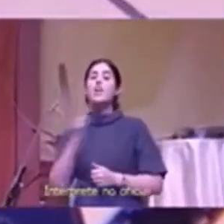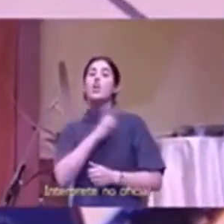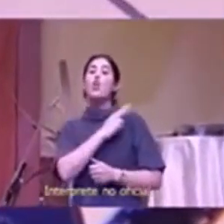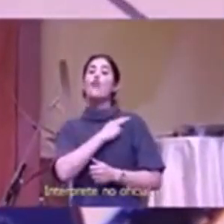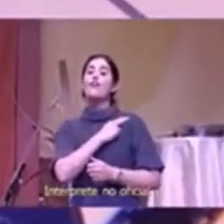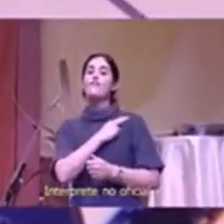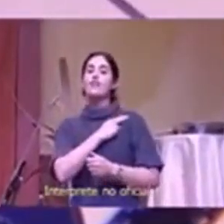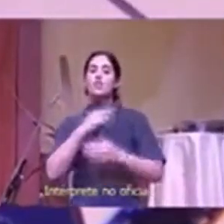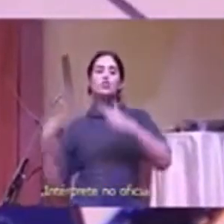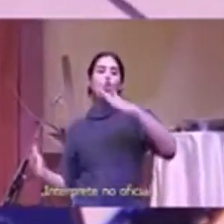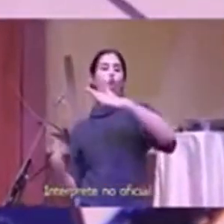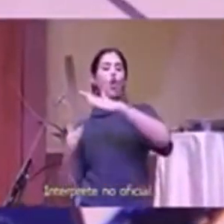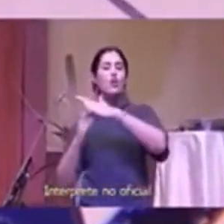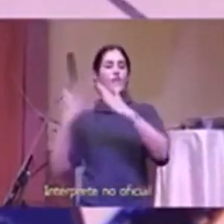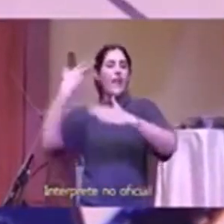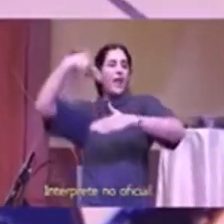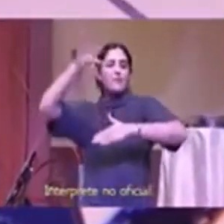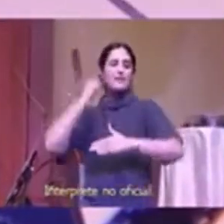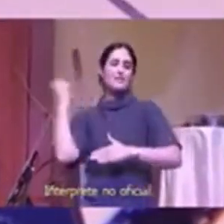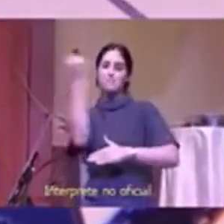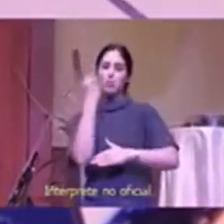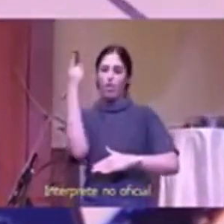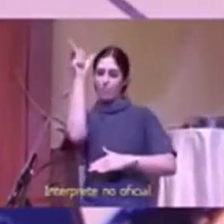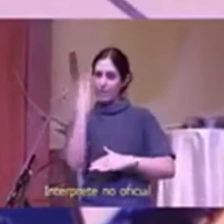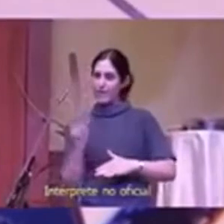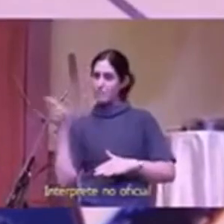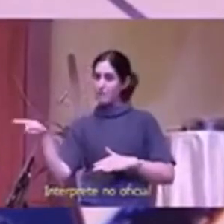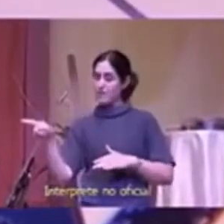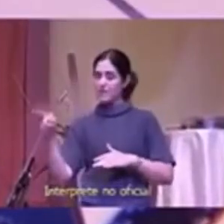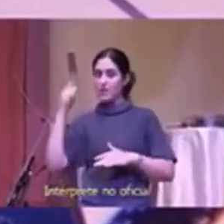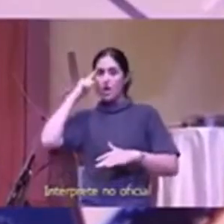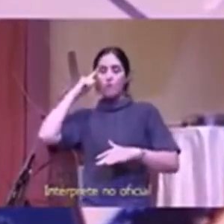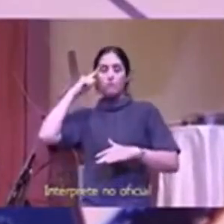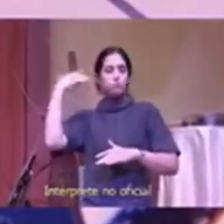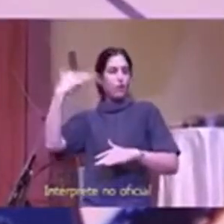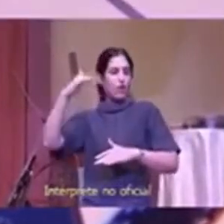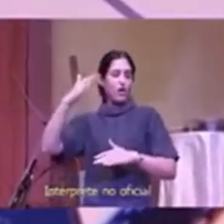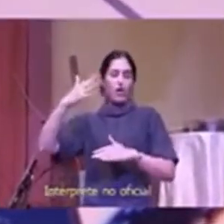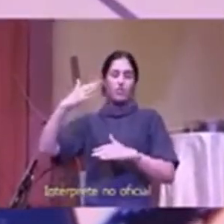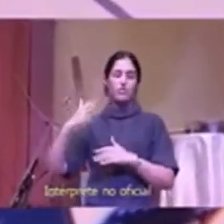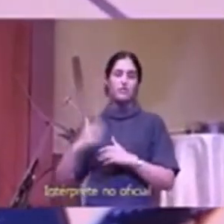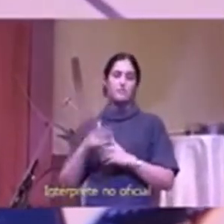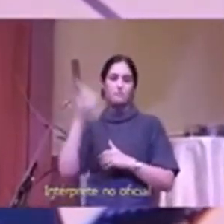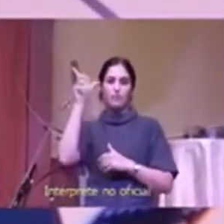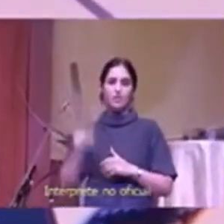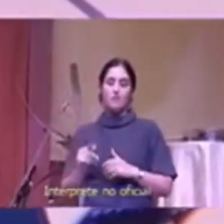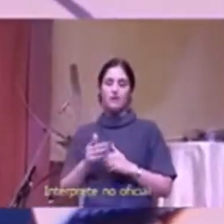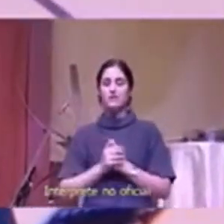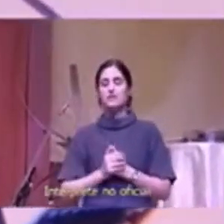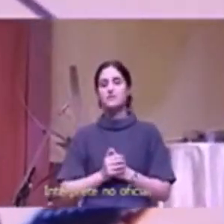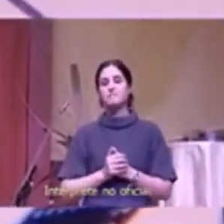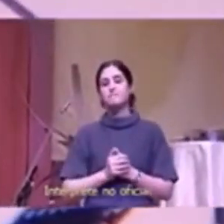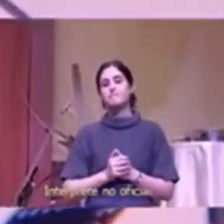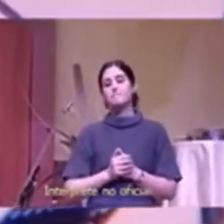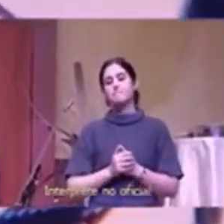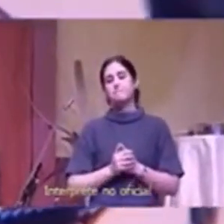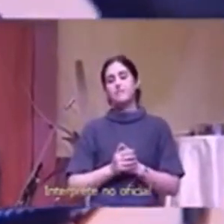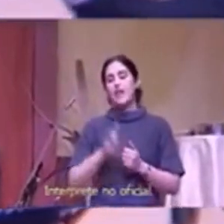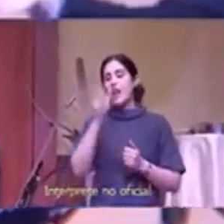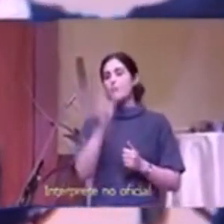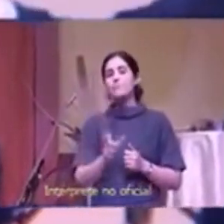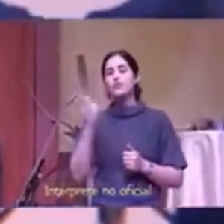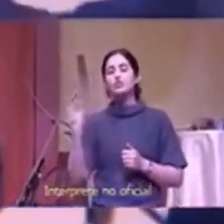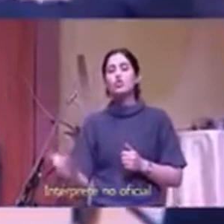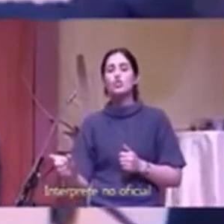and the powerful. Los ricos, los poderosos. The intellectuals. Los intelectuales. The business elites. Los